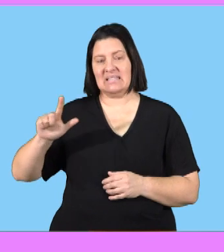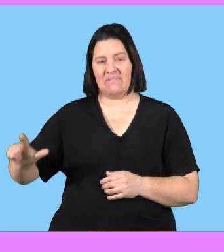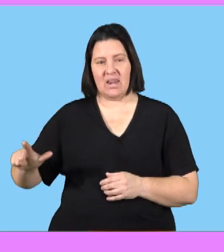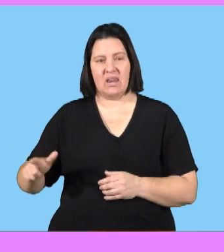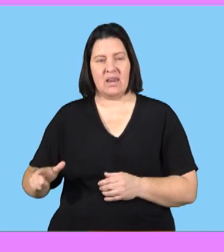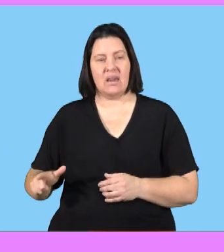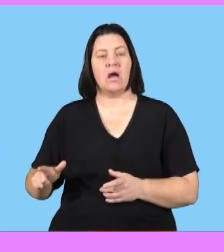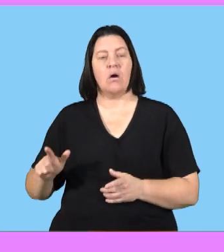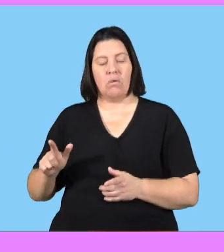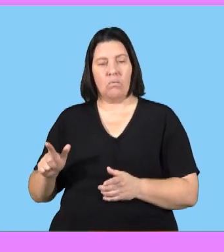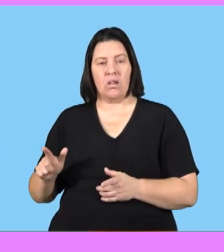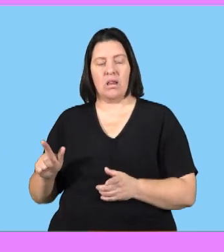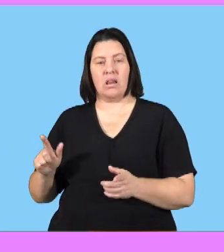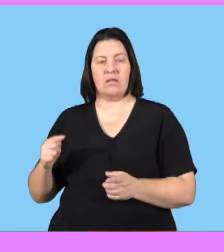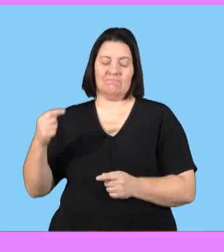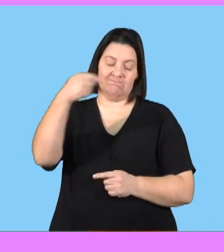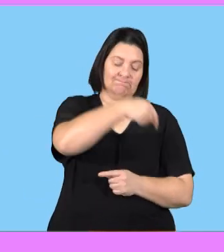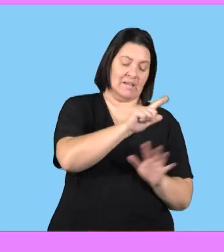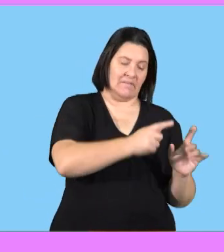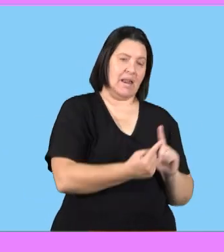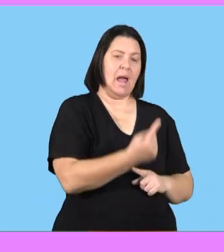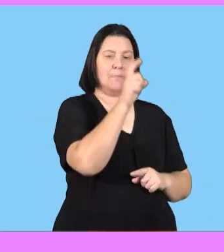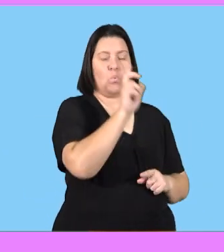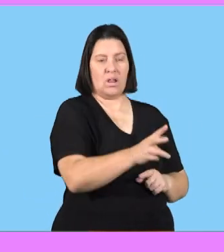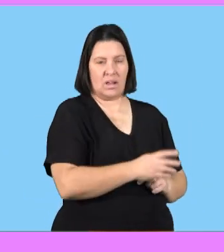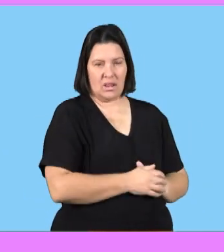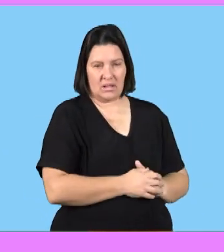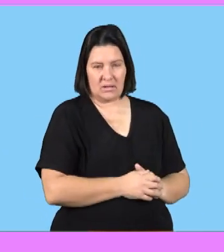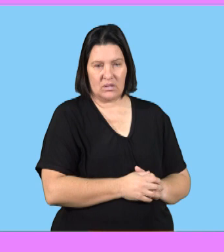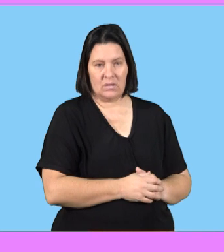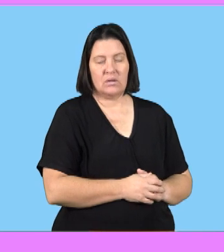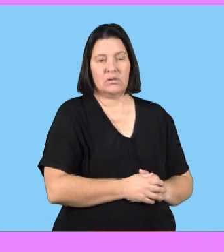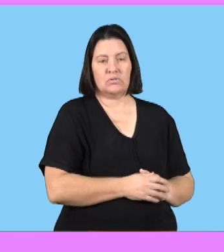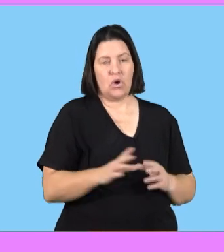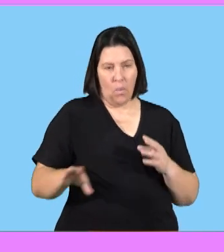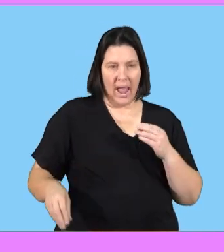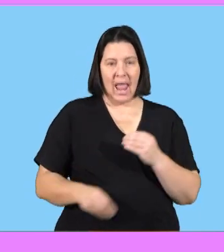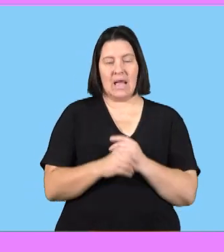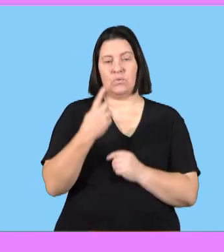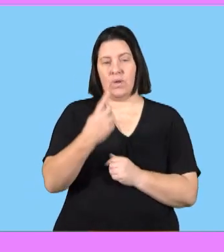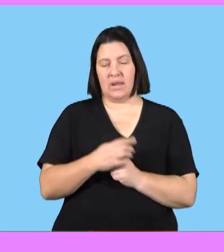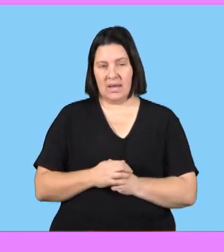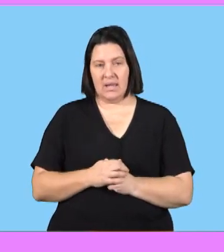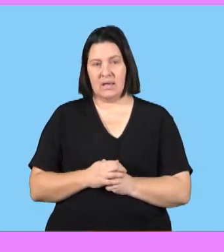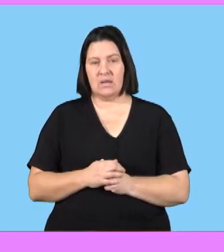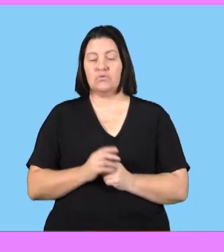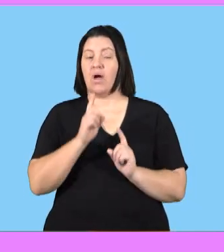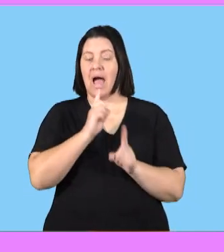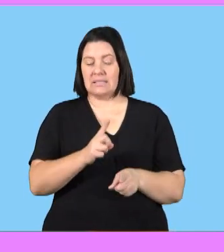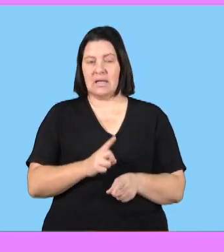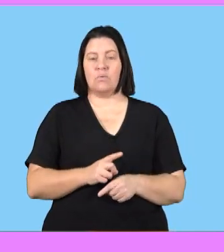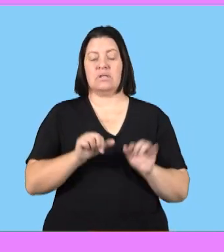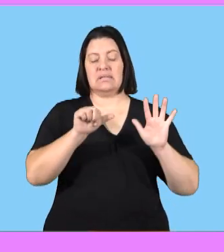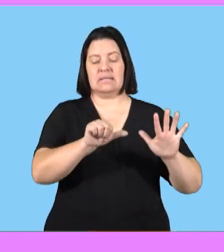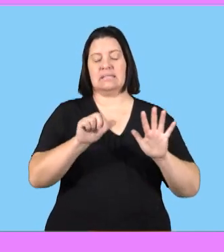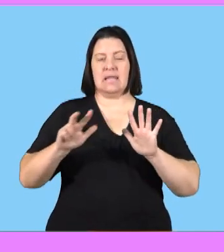will now adjust the 7 upward, and then we add 1, and then the